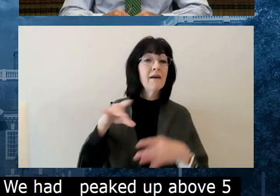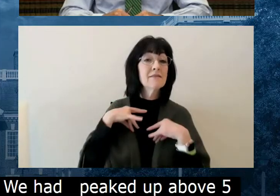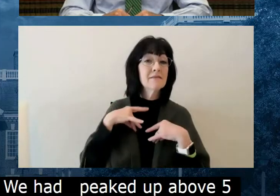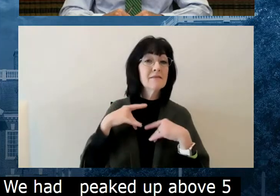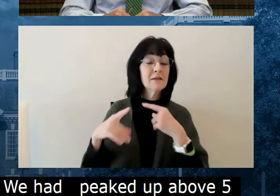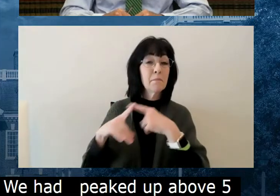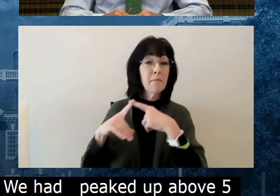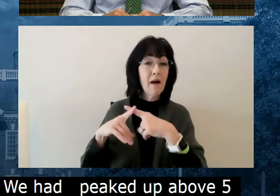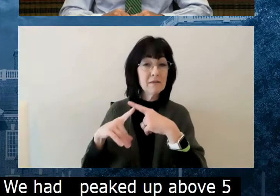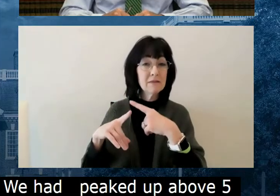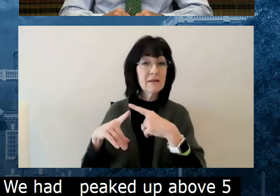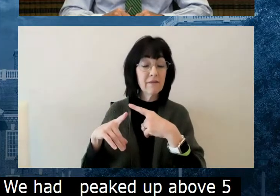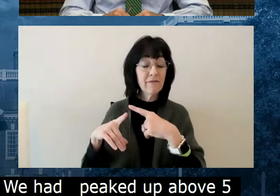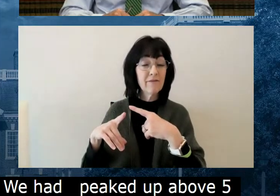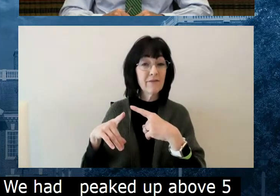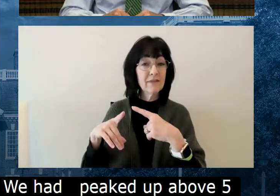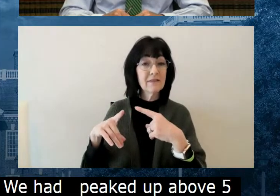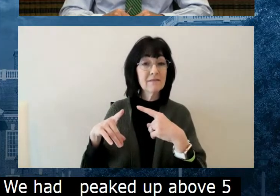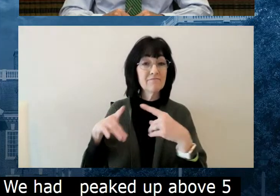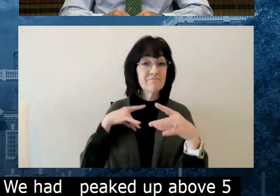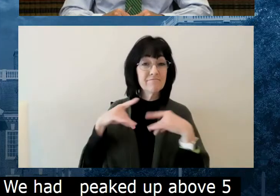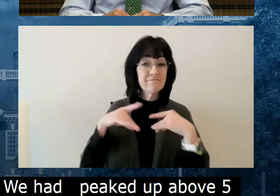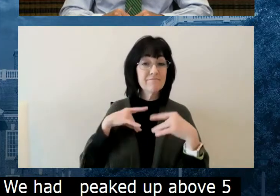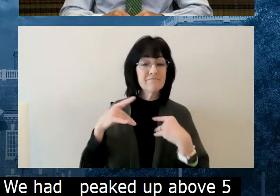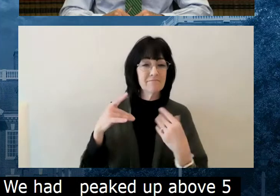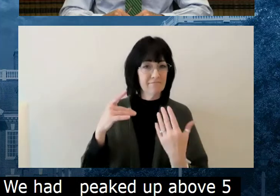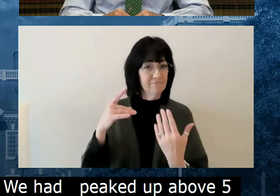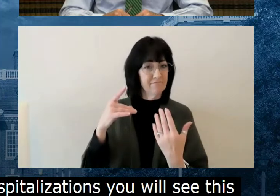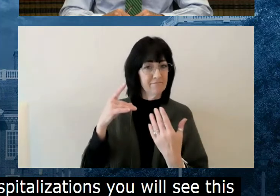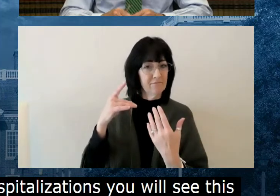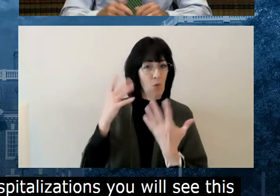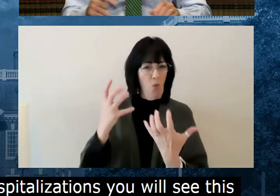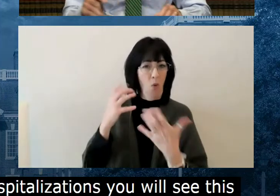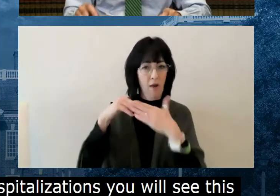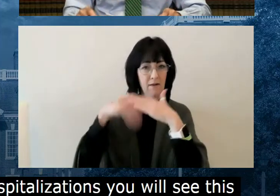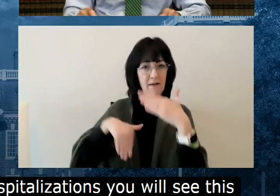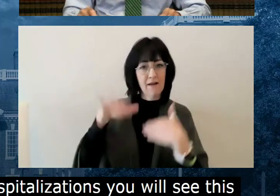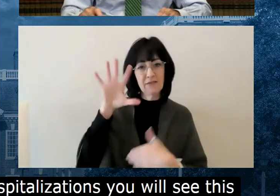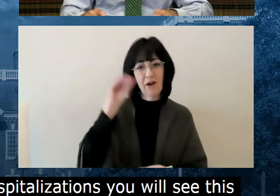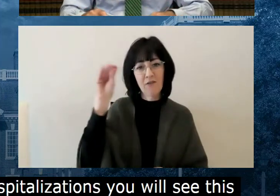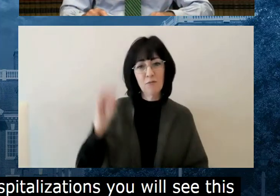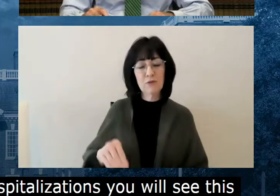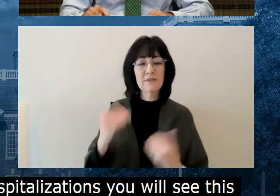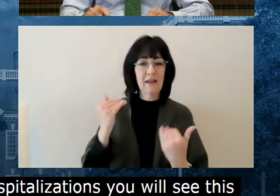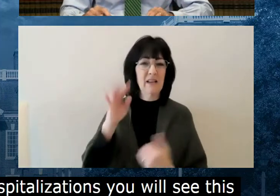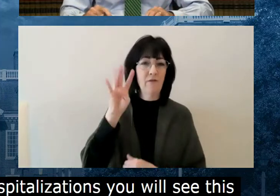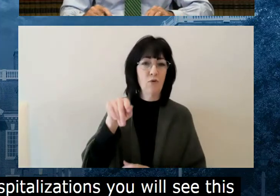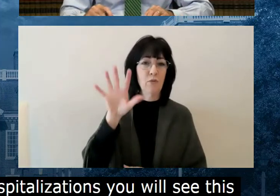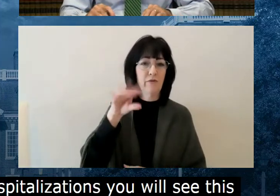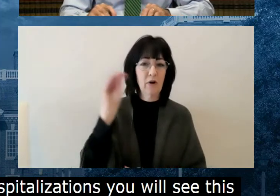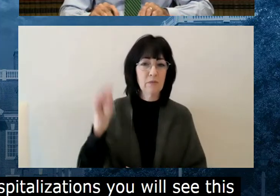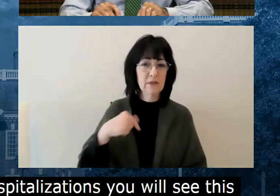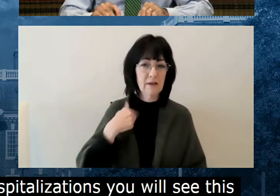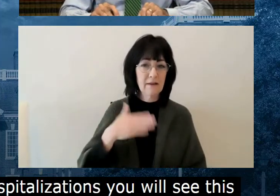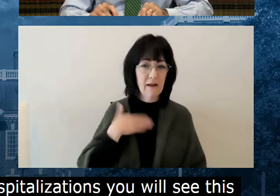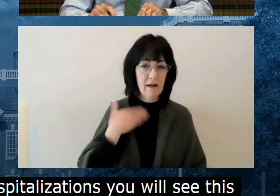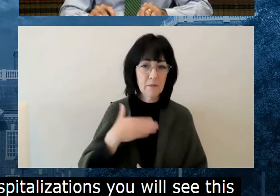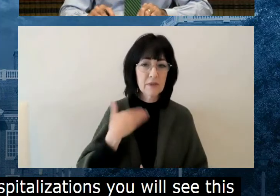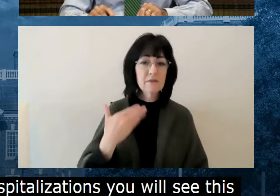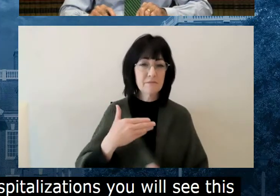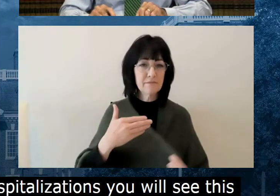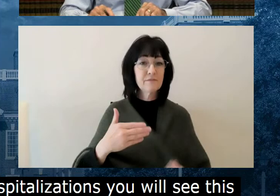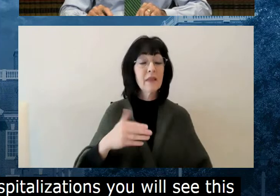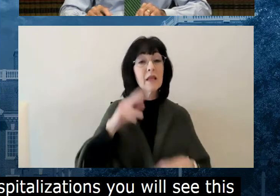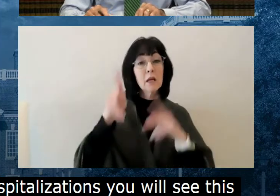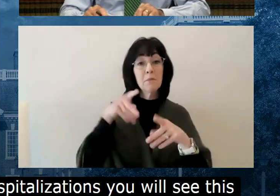hospitalizations, you'll see in a minute. We had a mini peak a few weeks ago down to 128. And then our fatalities continue